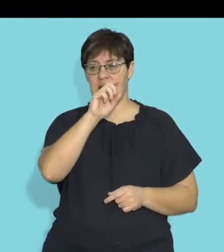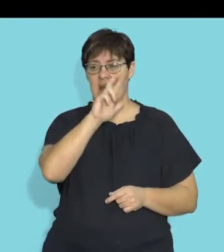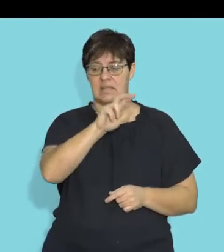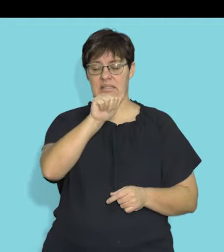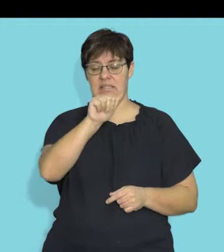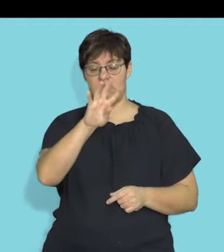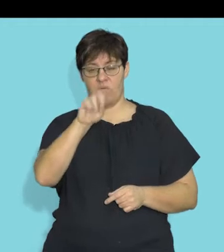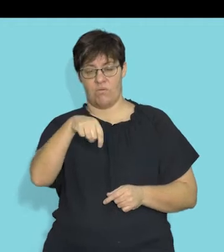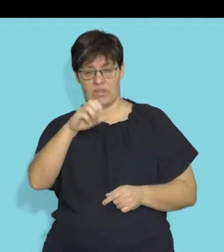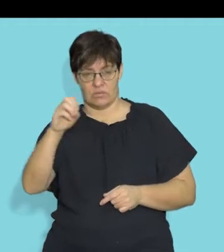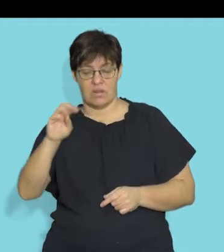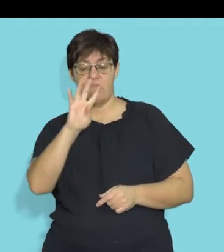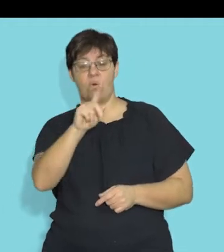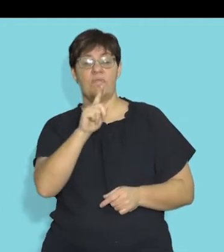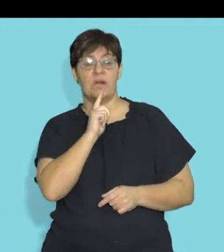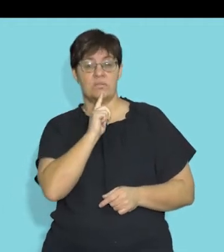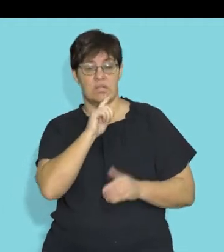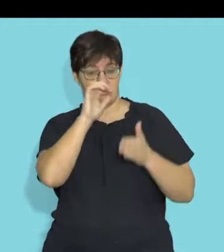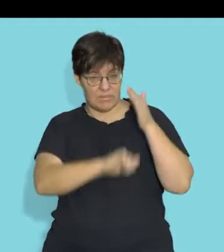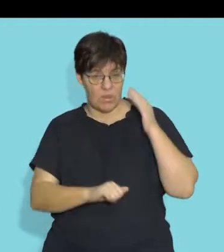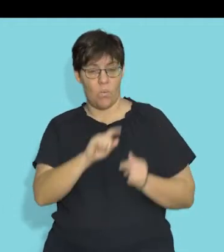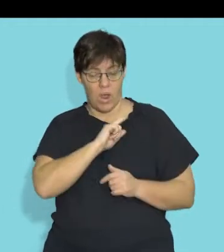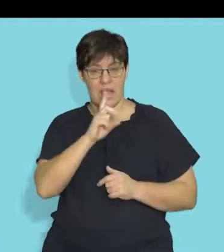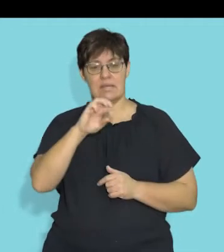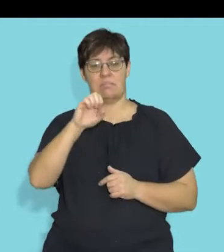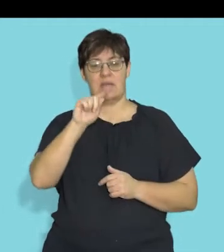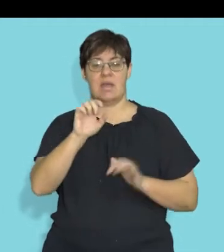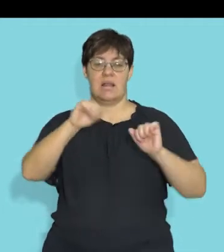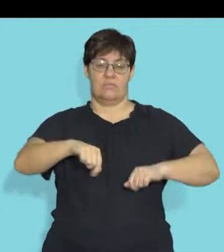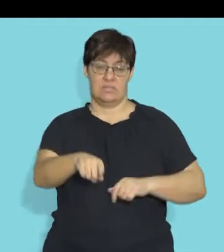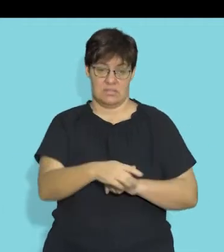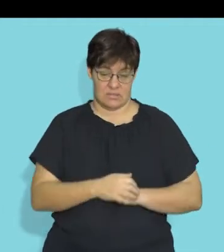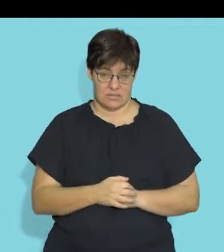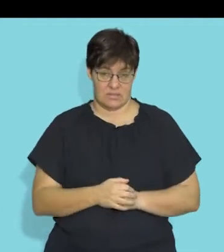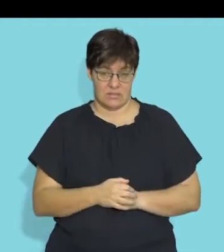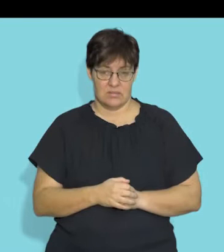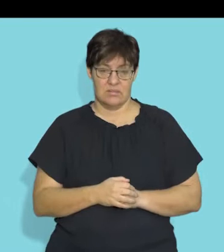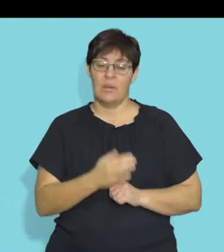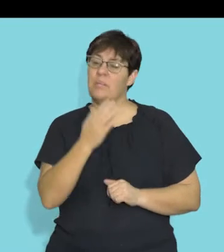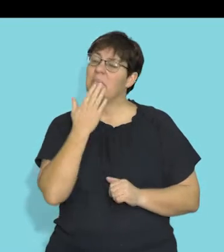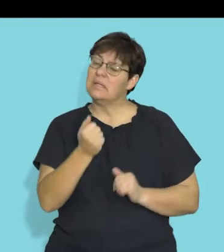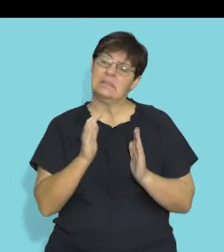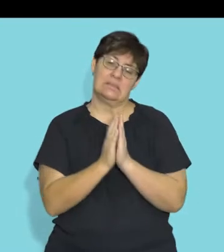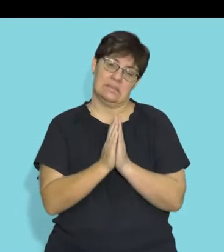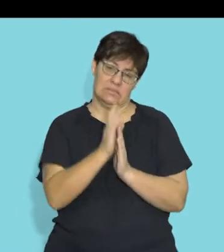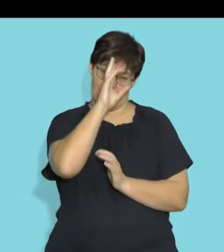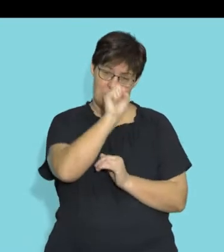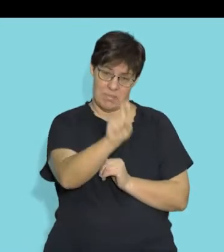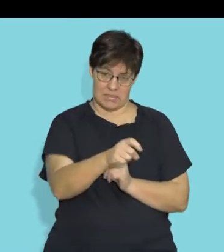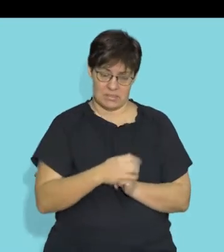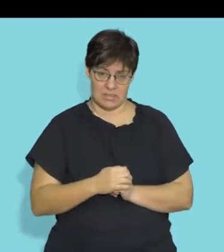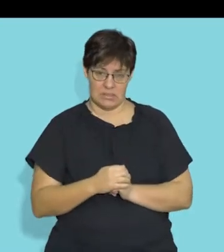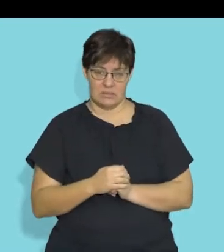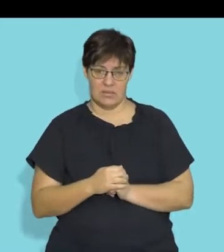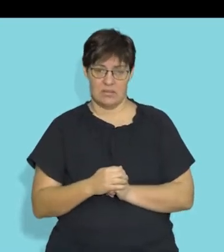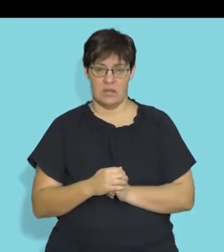864,000 minus the 4,000, which is my debtors allowances. Okay, guys? Please remember. Now, this